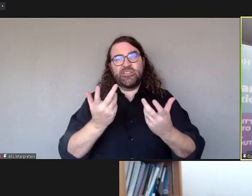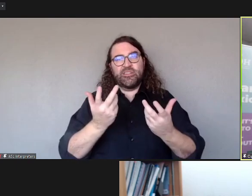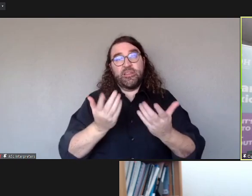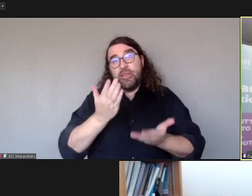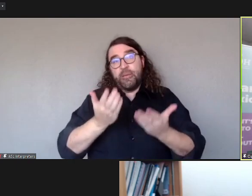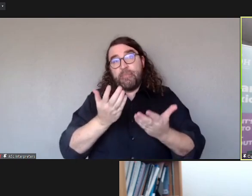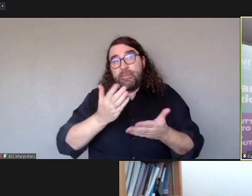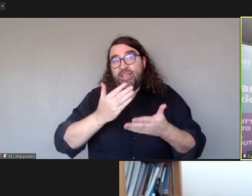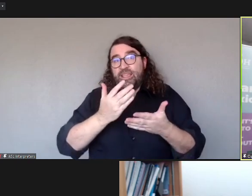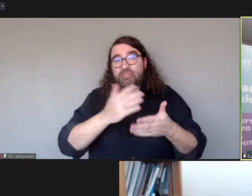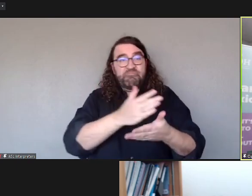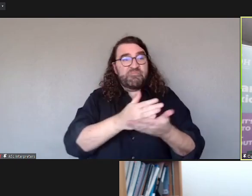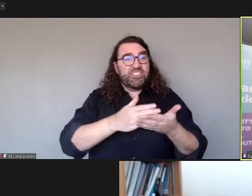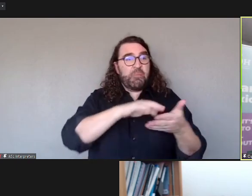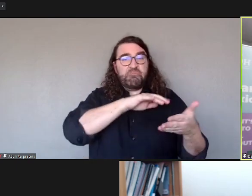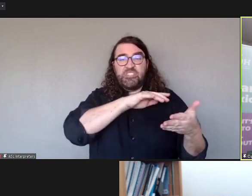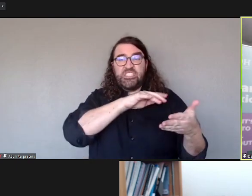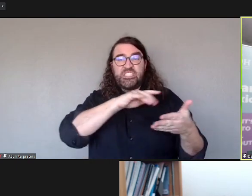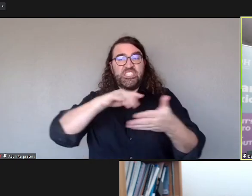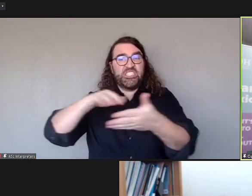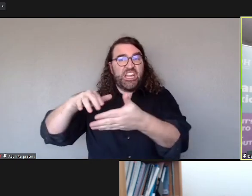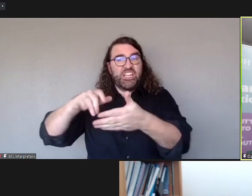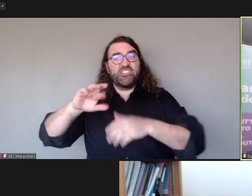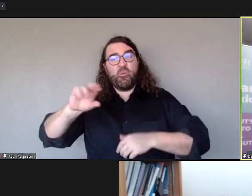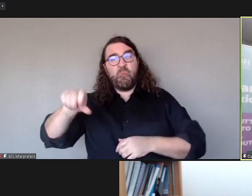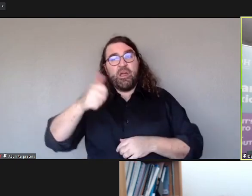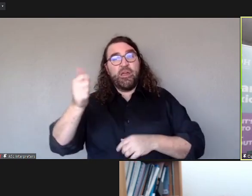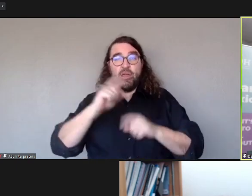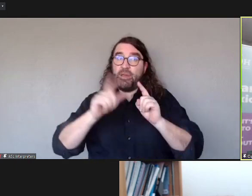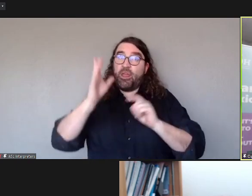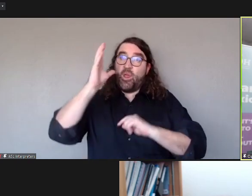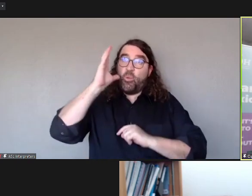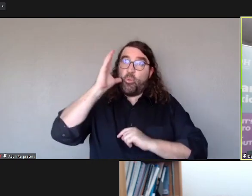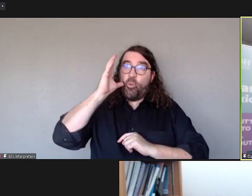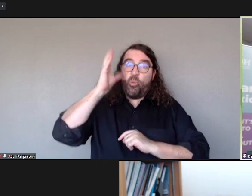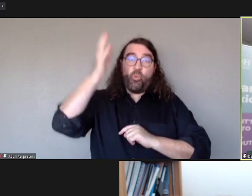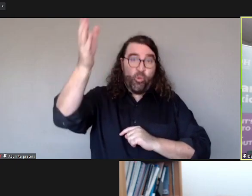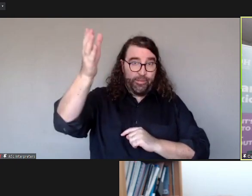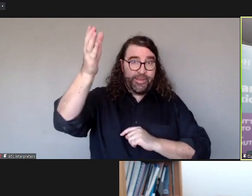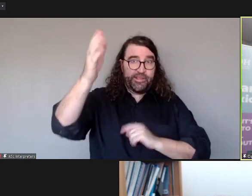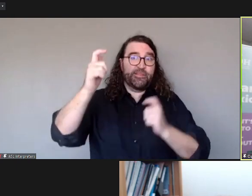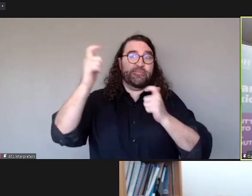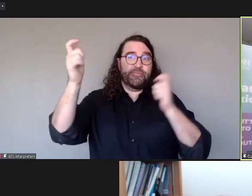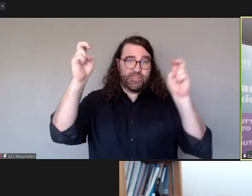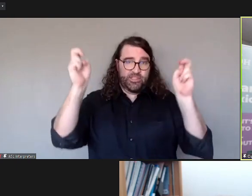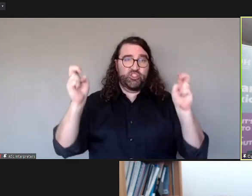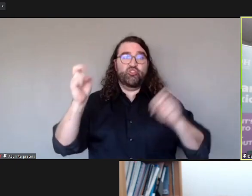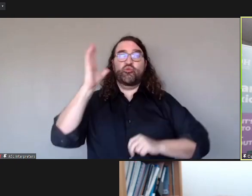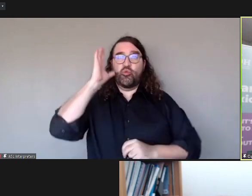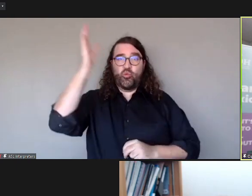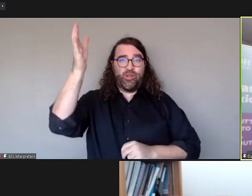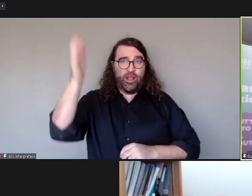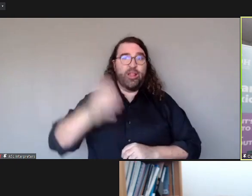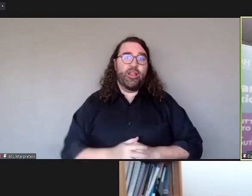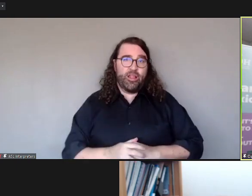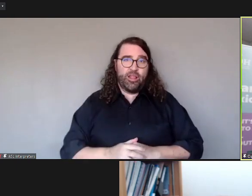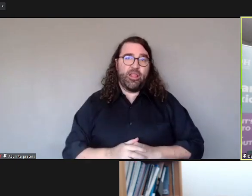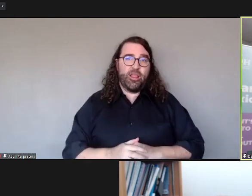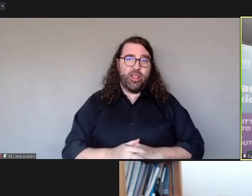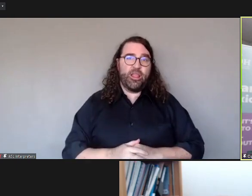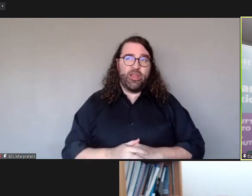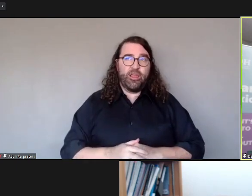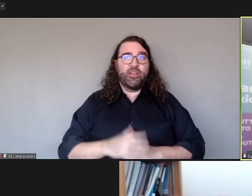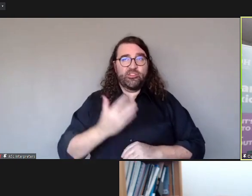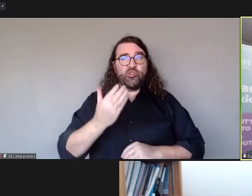maybe, or other things like that. But it's going to be a big issue. And I think it reminds